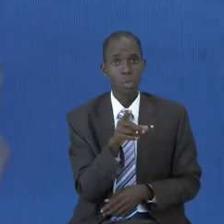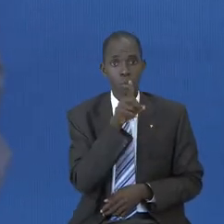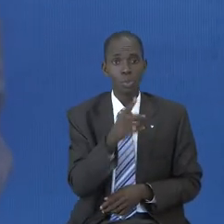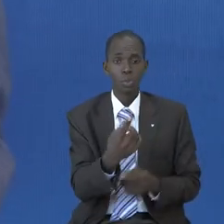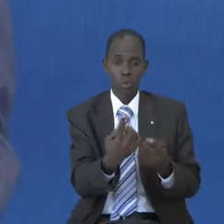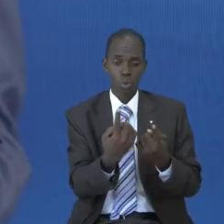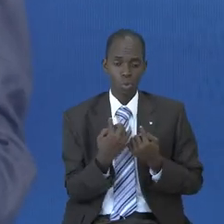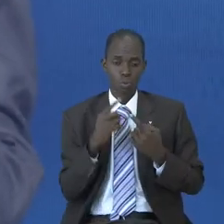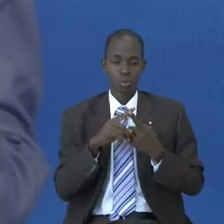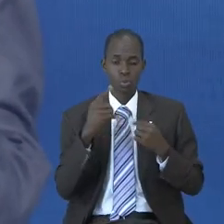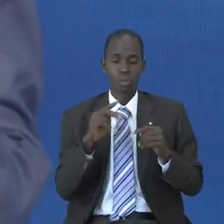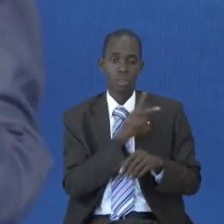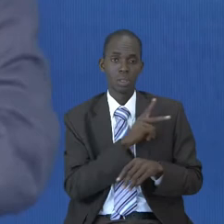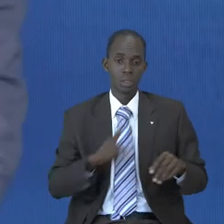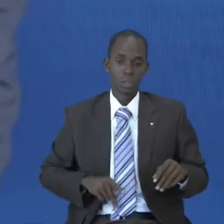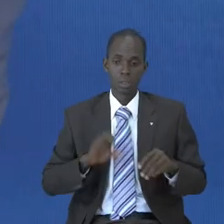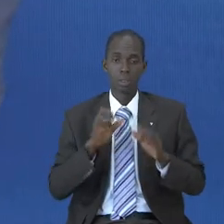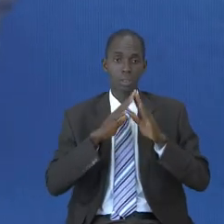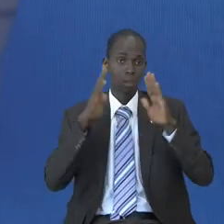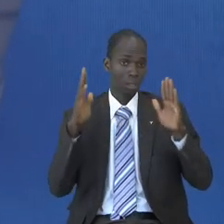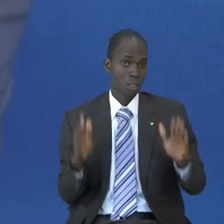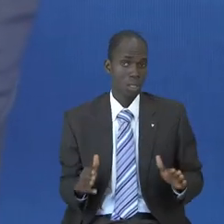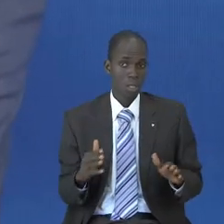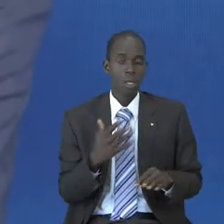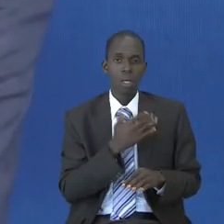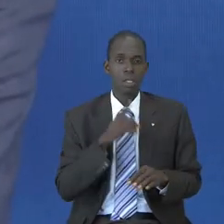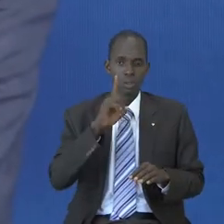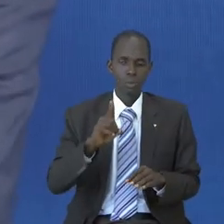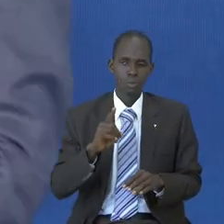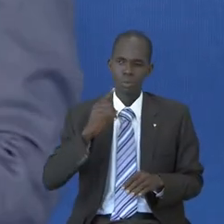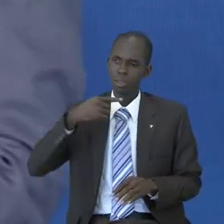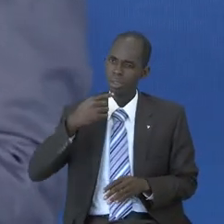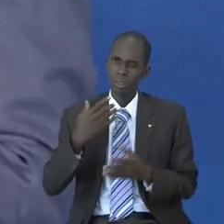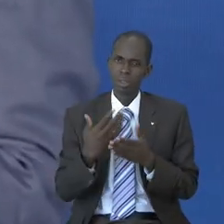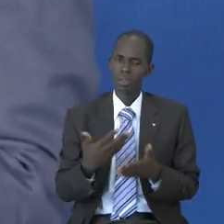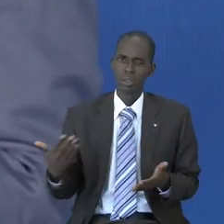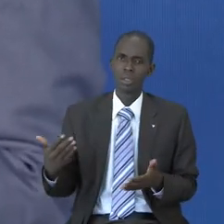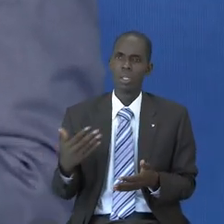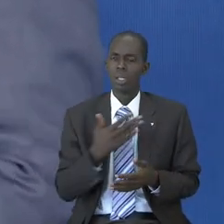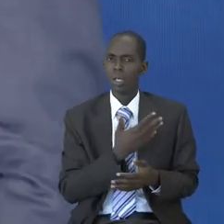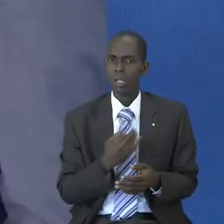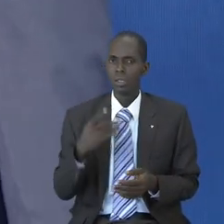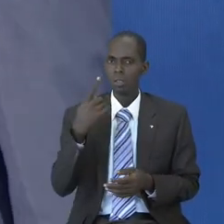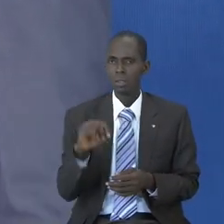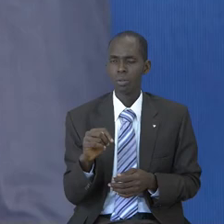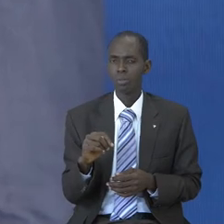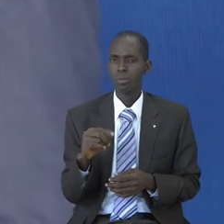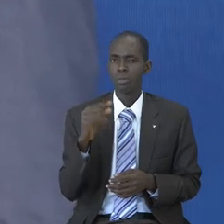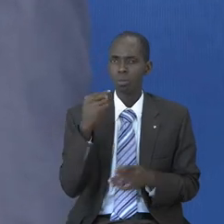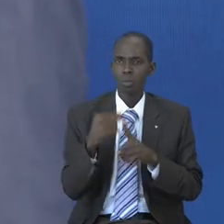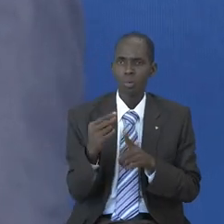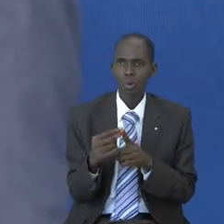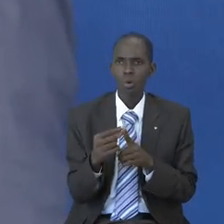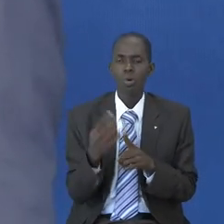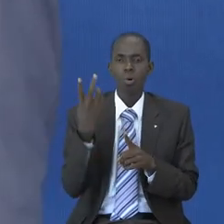the king's court and you testify, and the testimony, it was put in